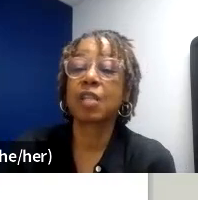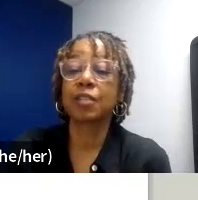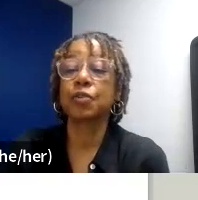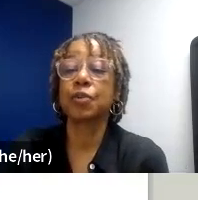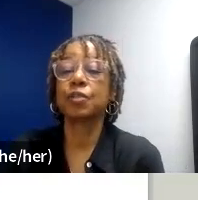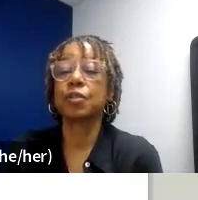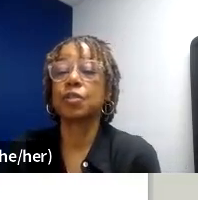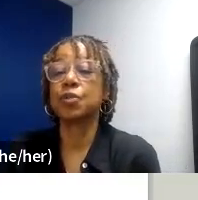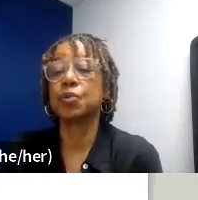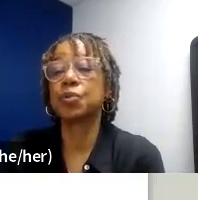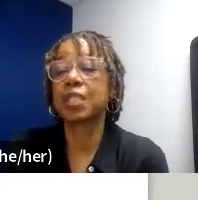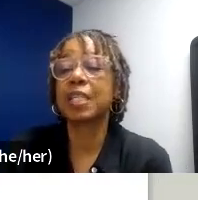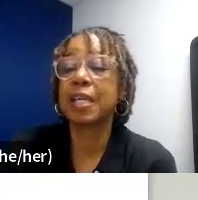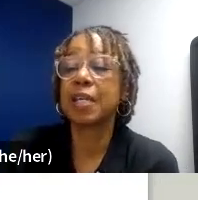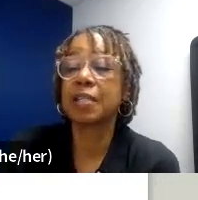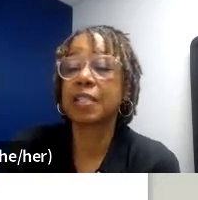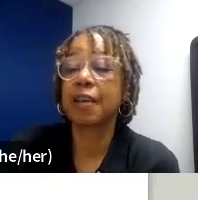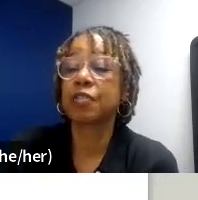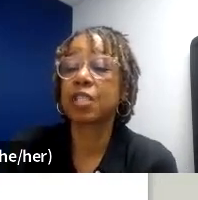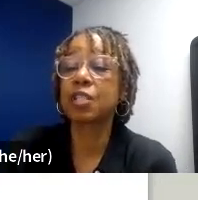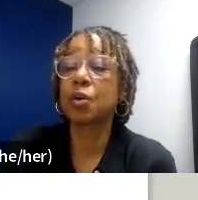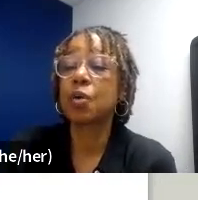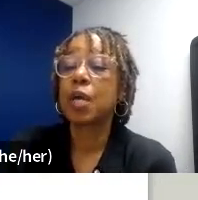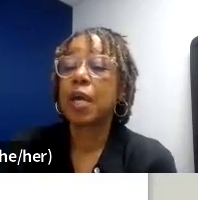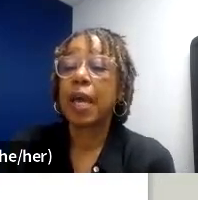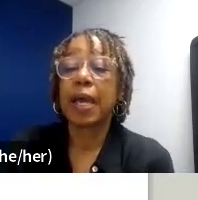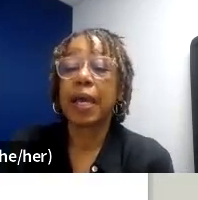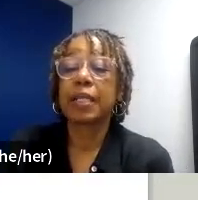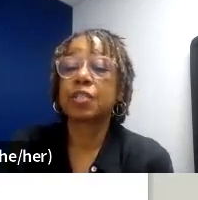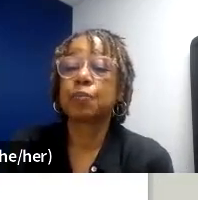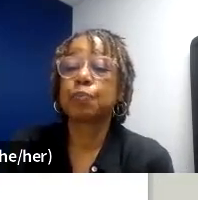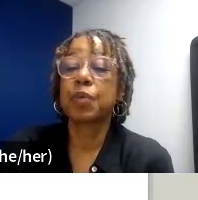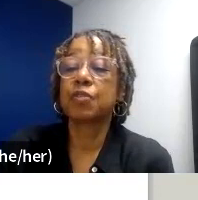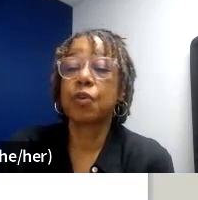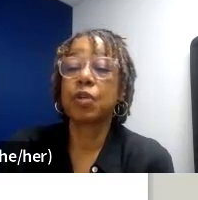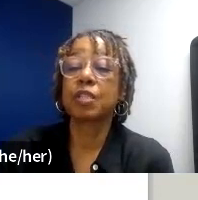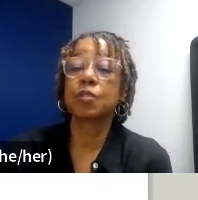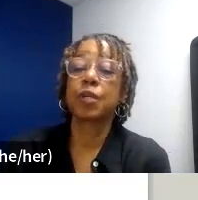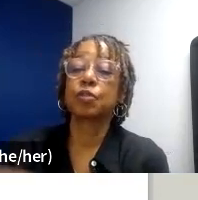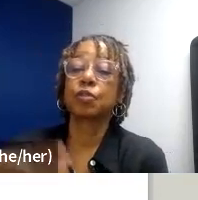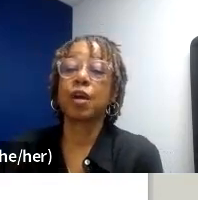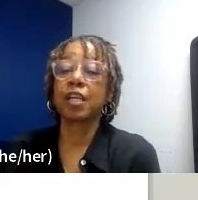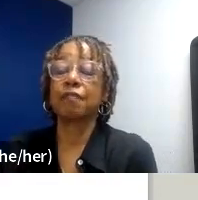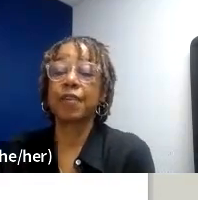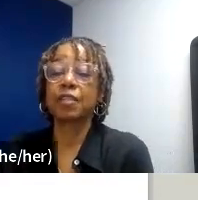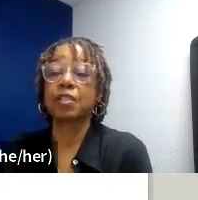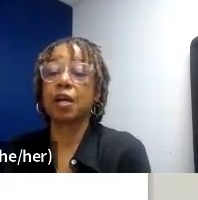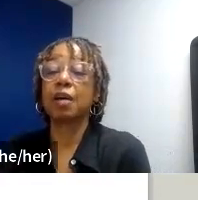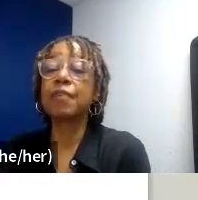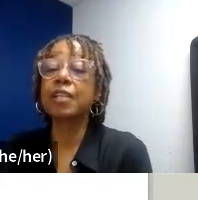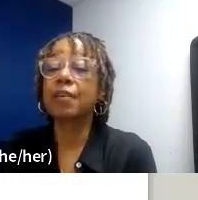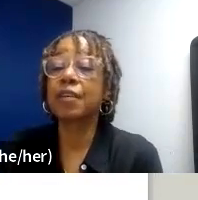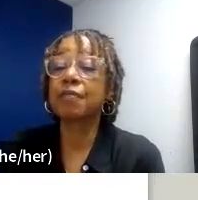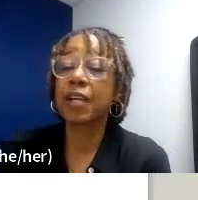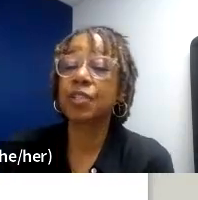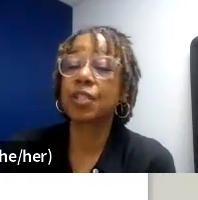disease doctor at UC San Francisco. And his his focus has been on the chronic effects